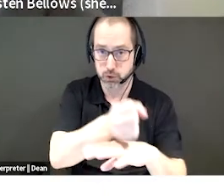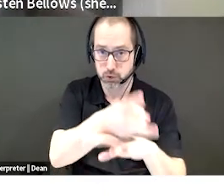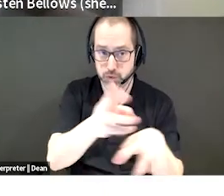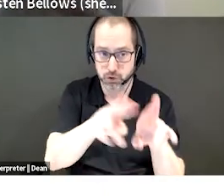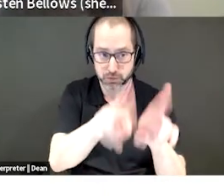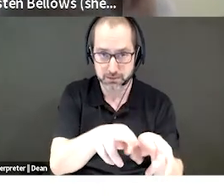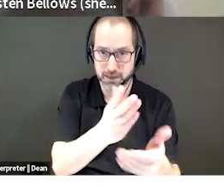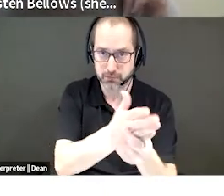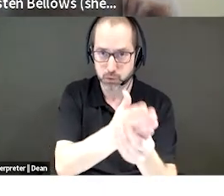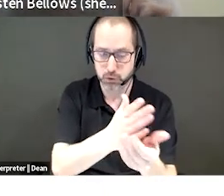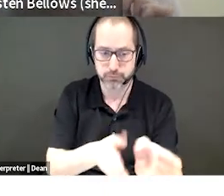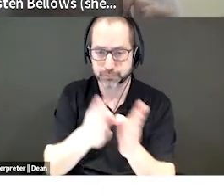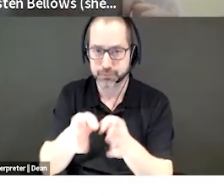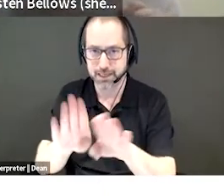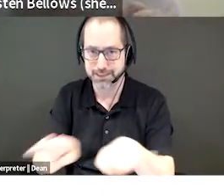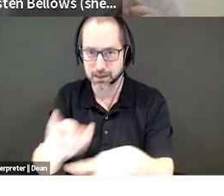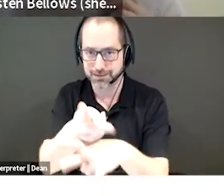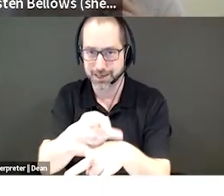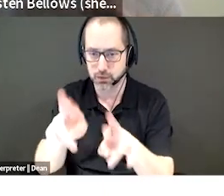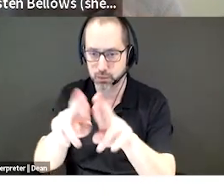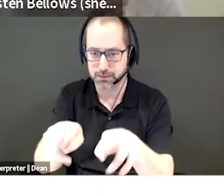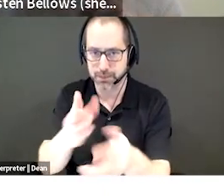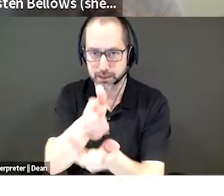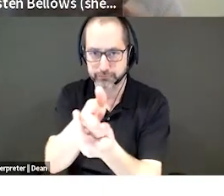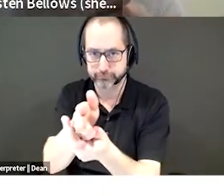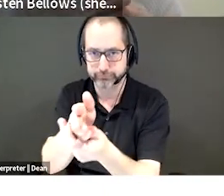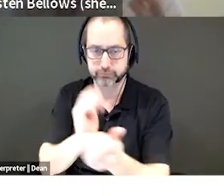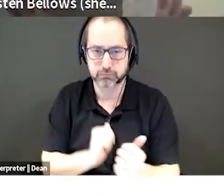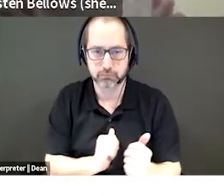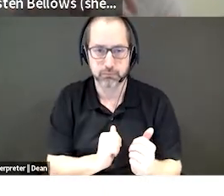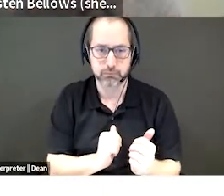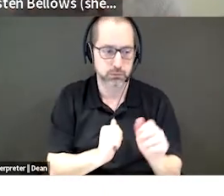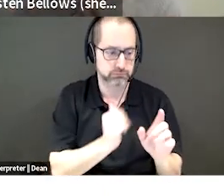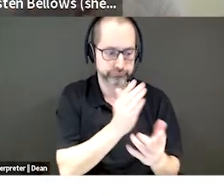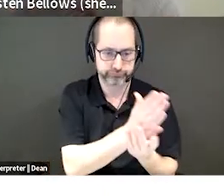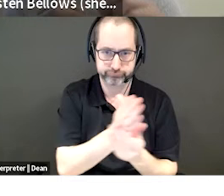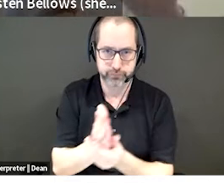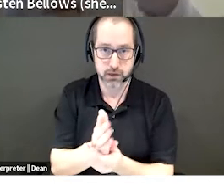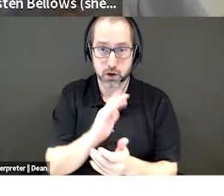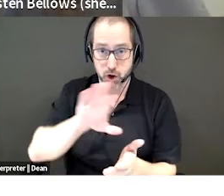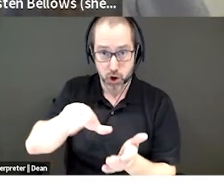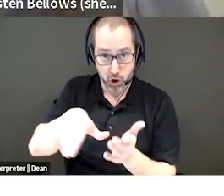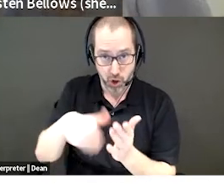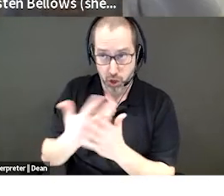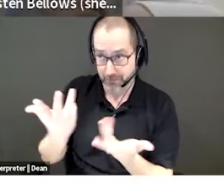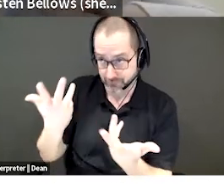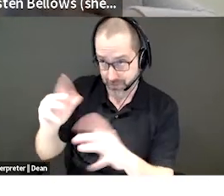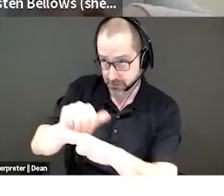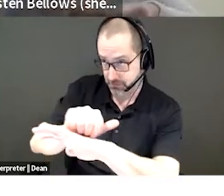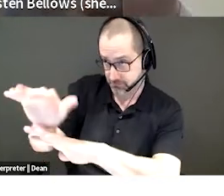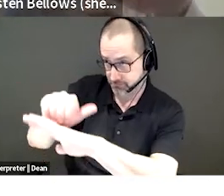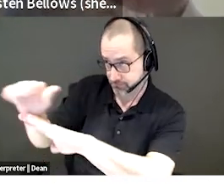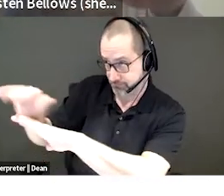childcare resume, and that would be in another folder. And then I had all of the jobs that I applied for, I would have in just like a